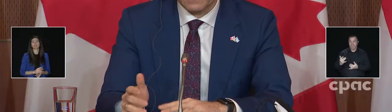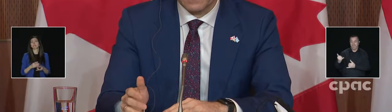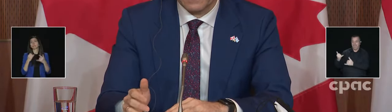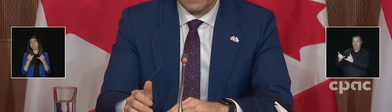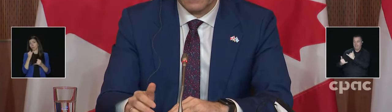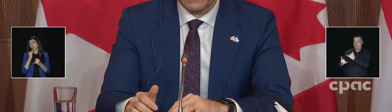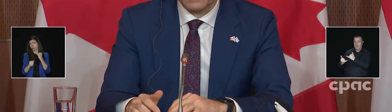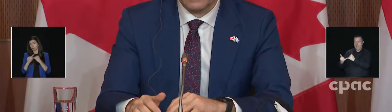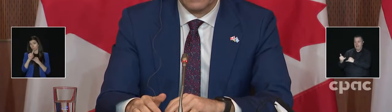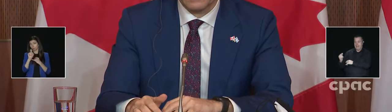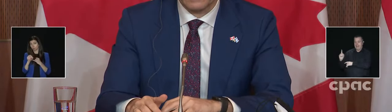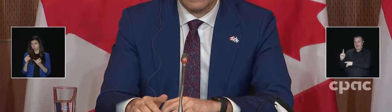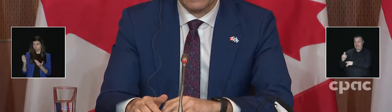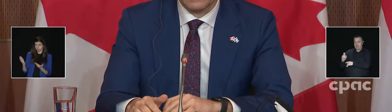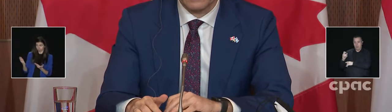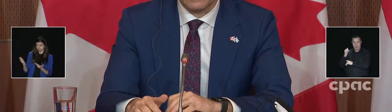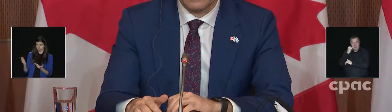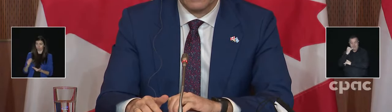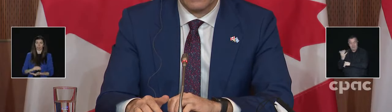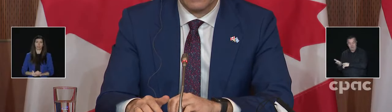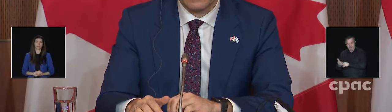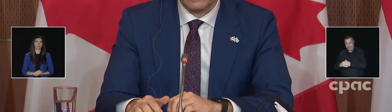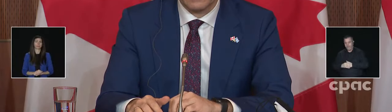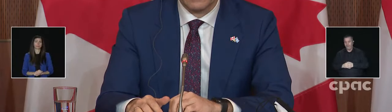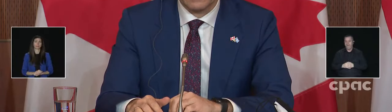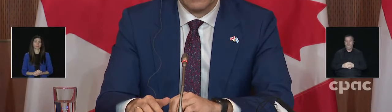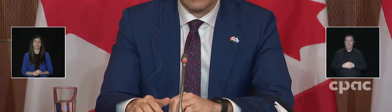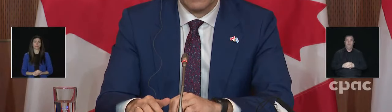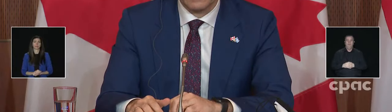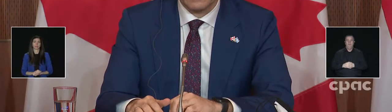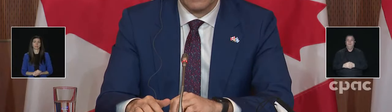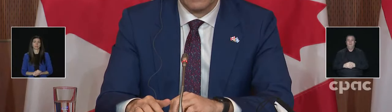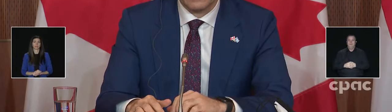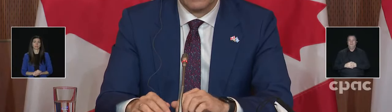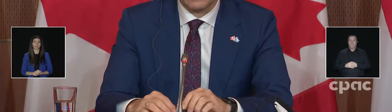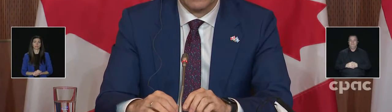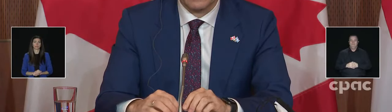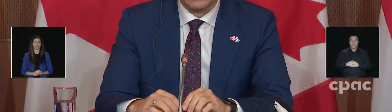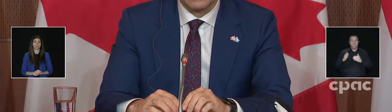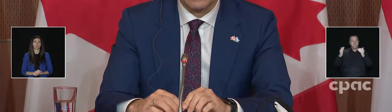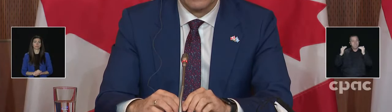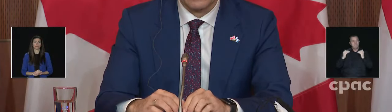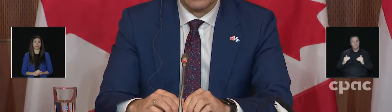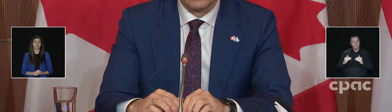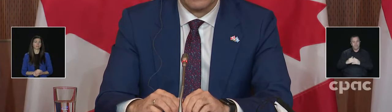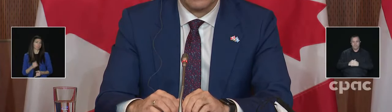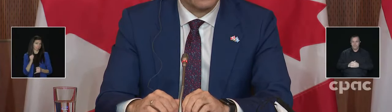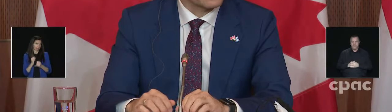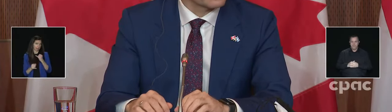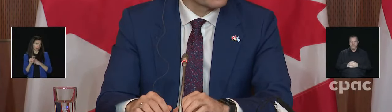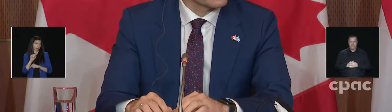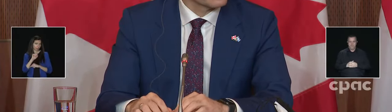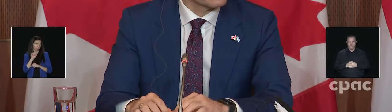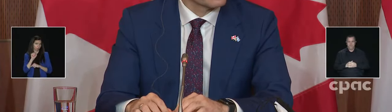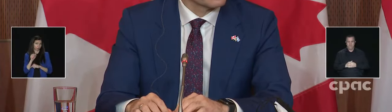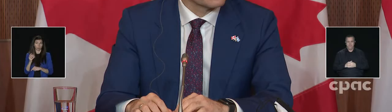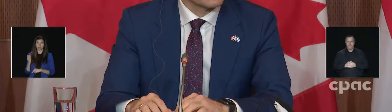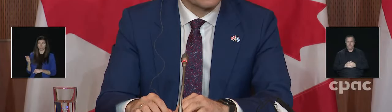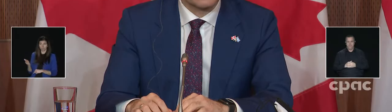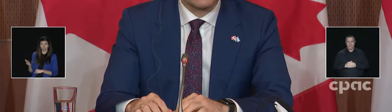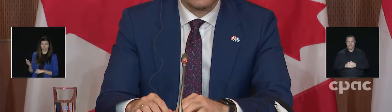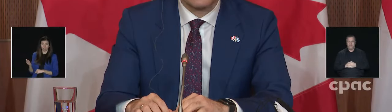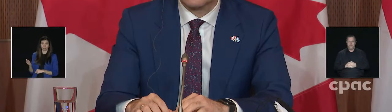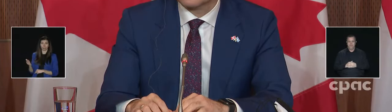Very well. Thank you. Merci again. The next question, and the last, will be Palak Mangat from Parliament